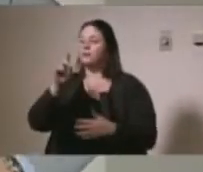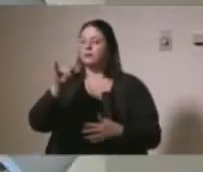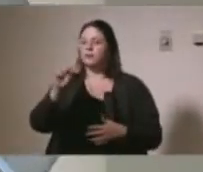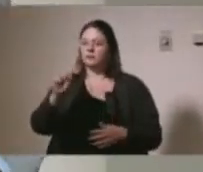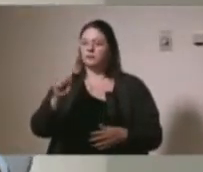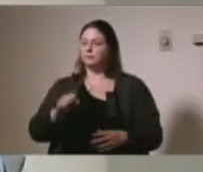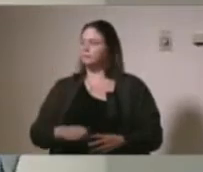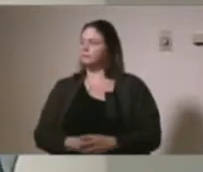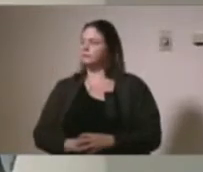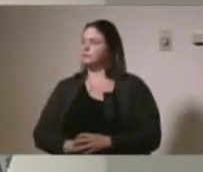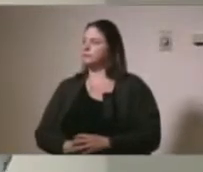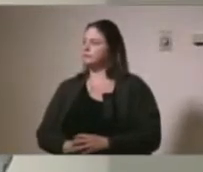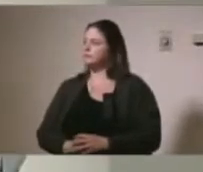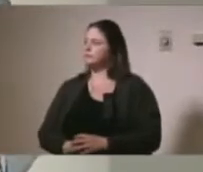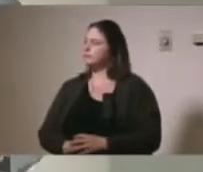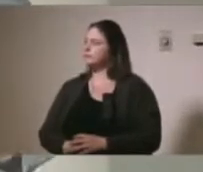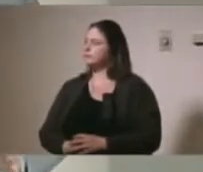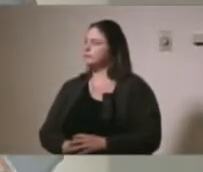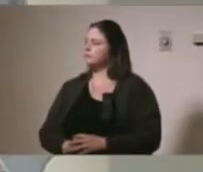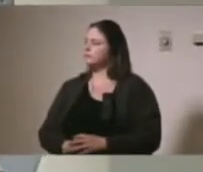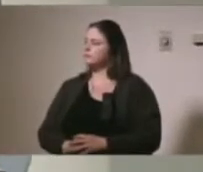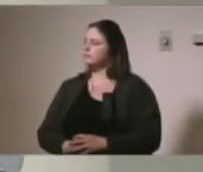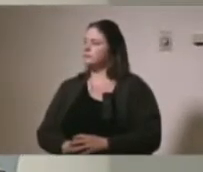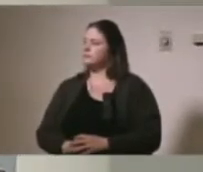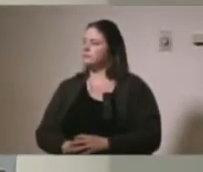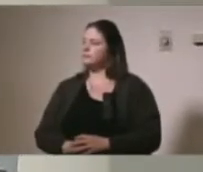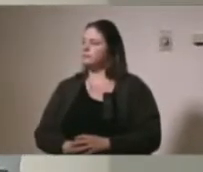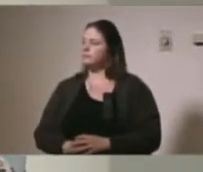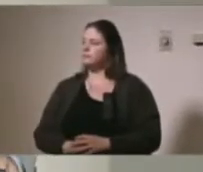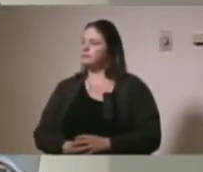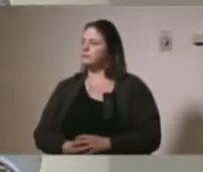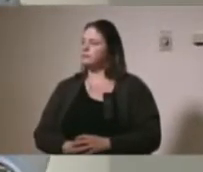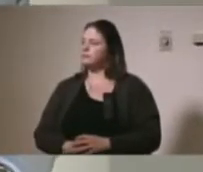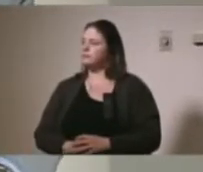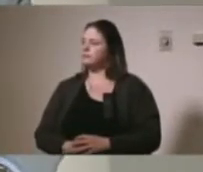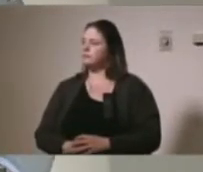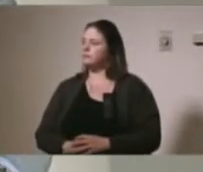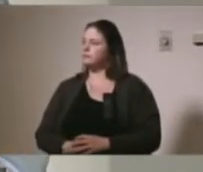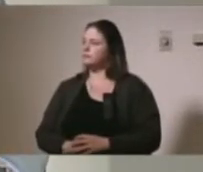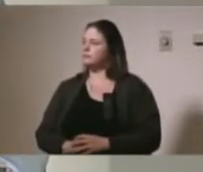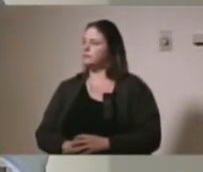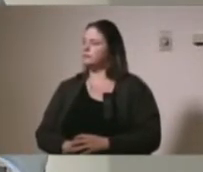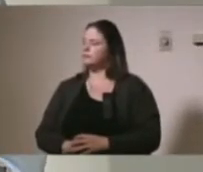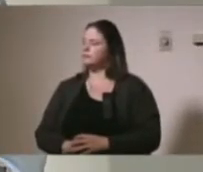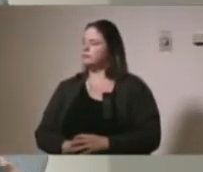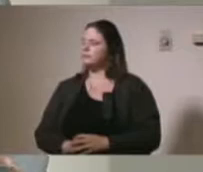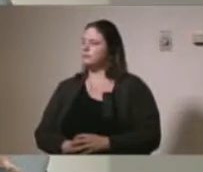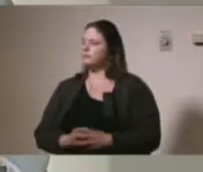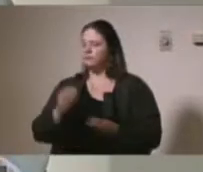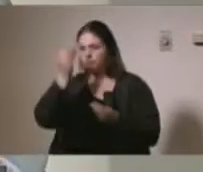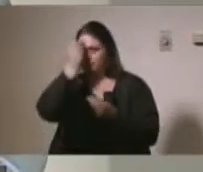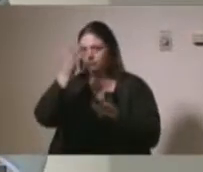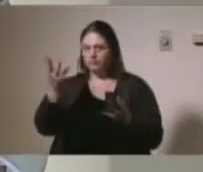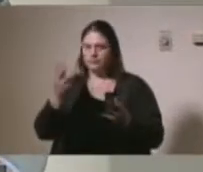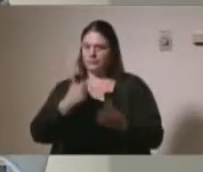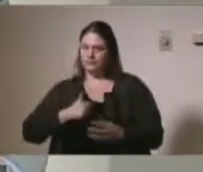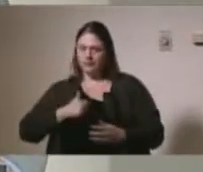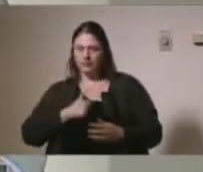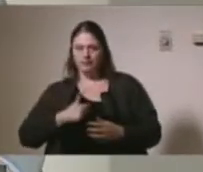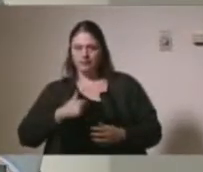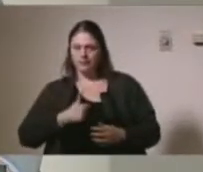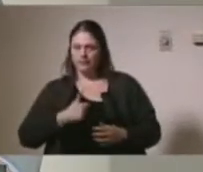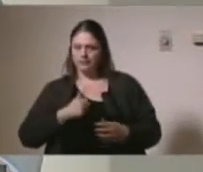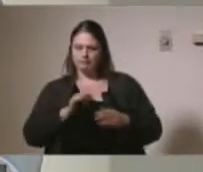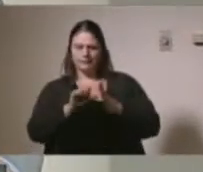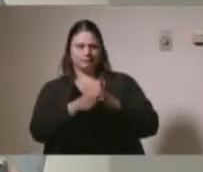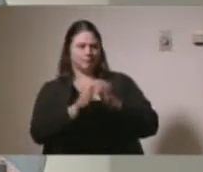Thank you, Denis. I apologize to you all, especially to the interpreters, because